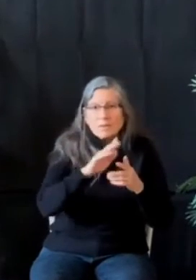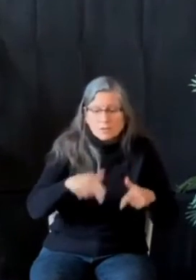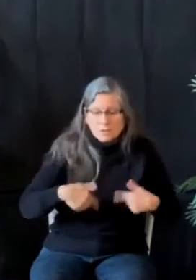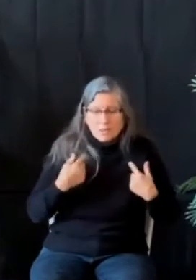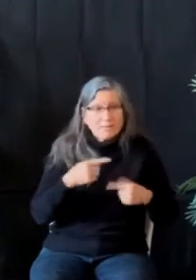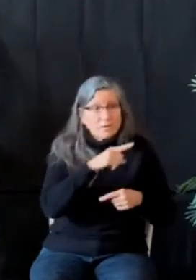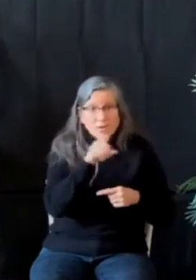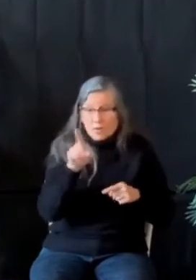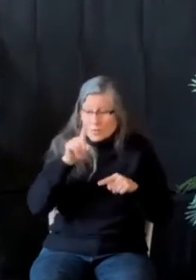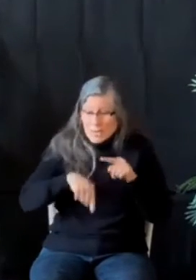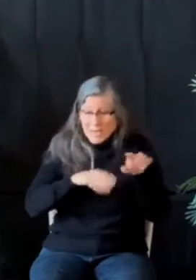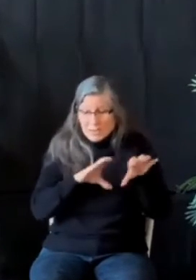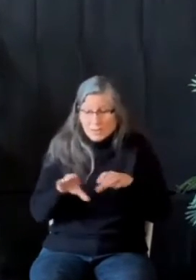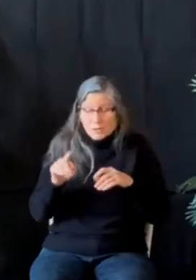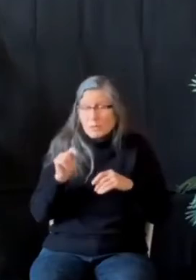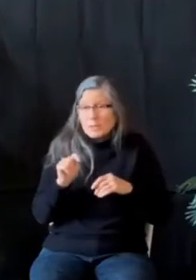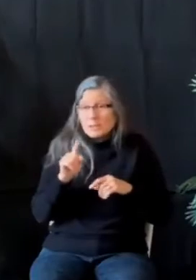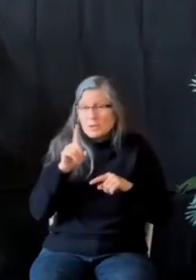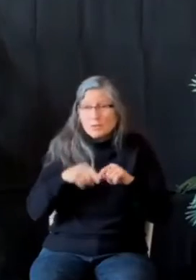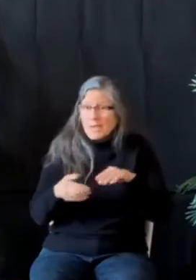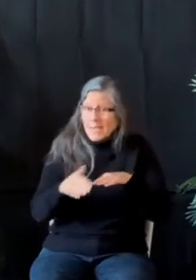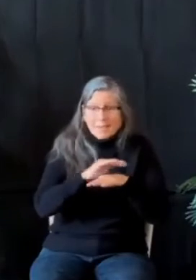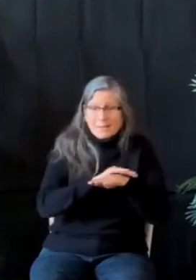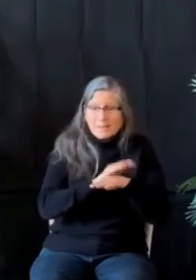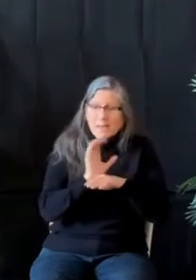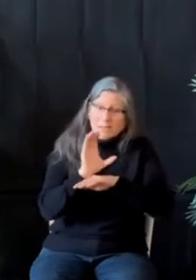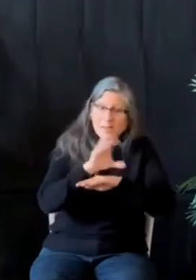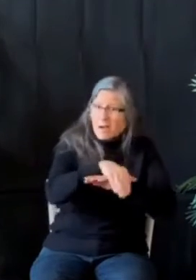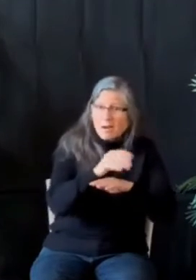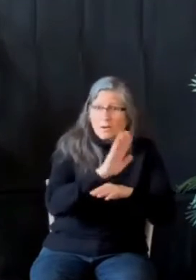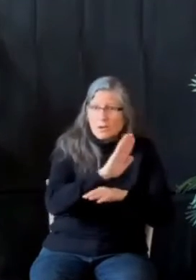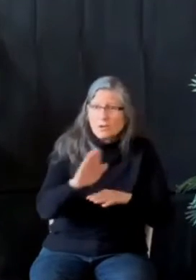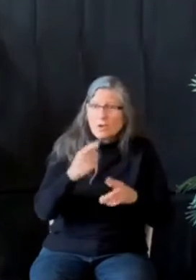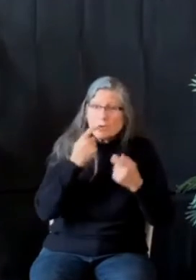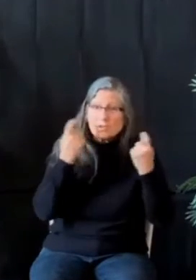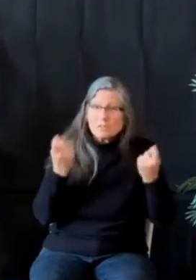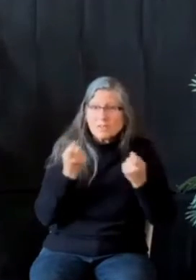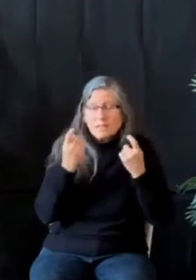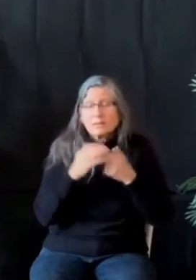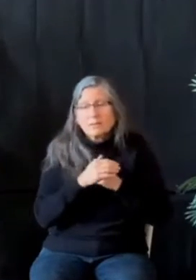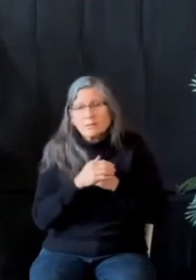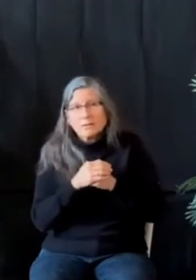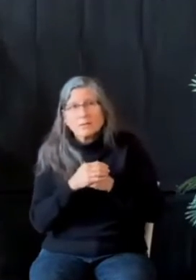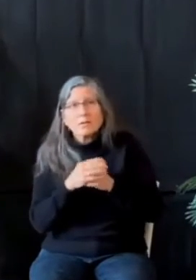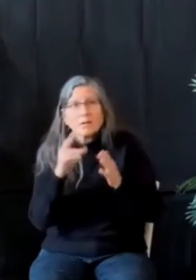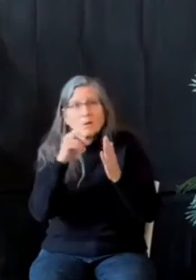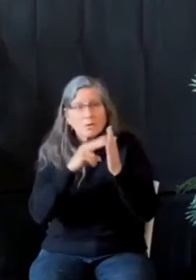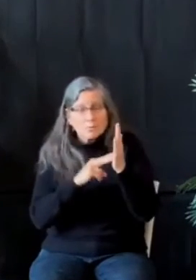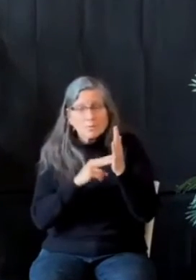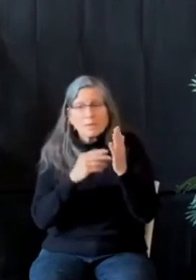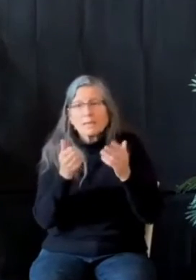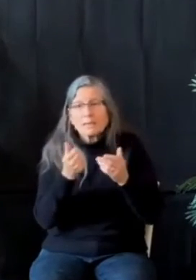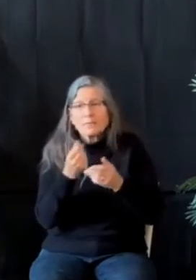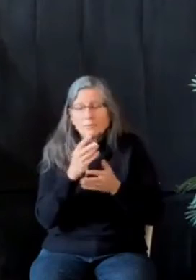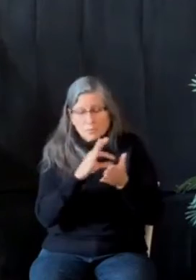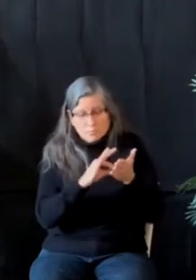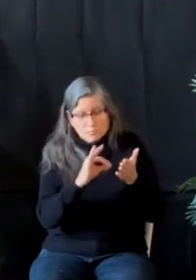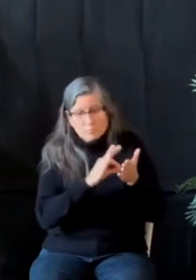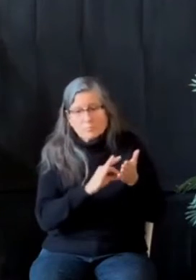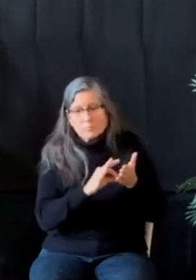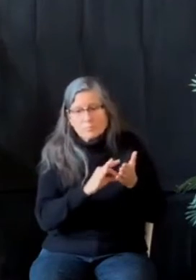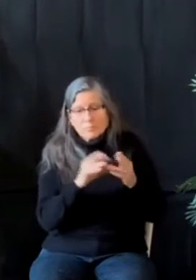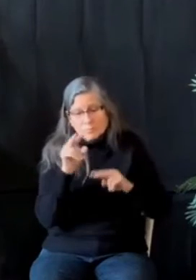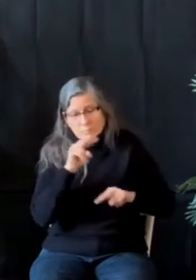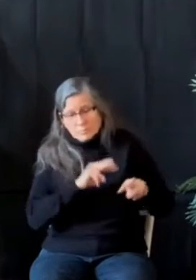can't do it. You cannot cover your sin. I want to read to you a couple of passages of scripture. We look at